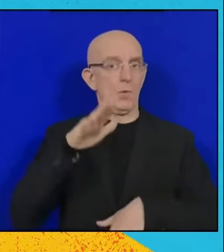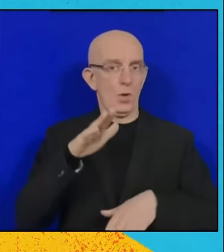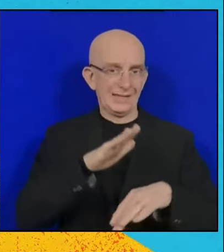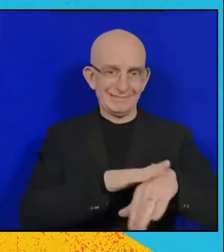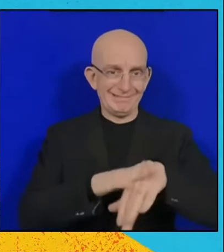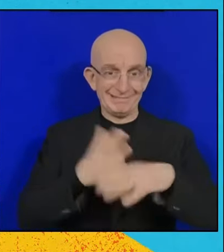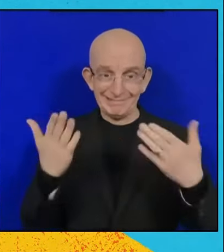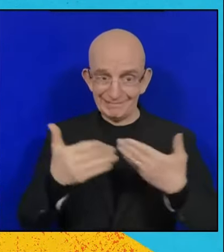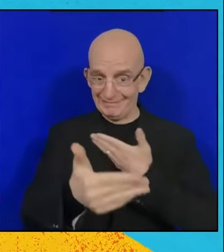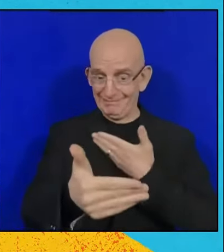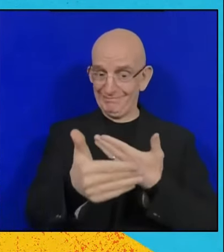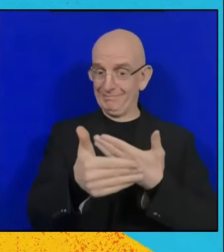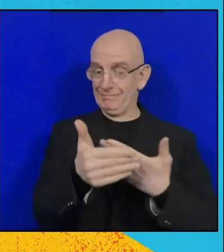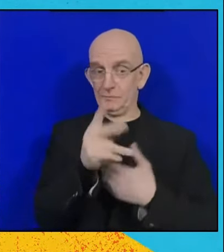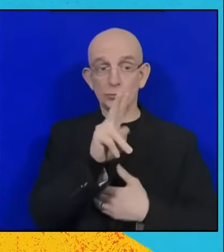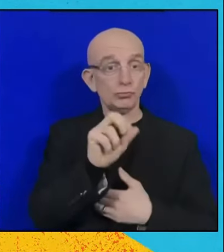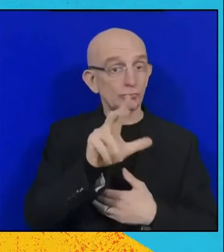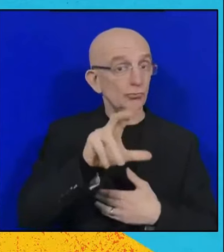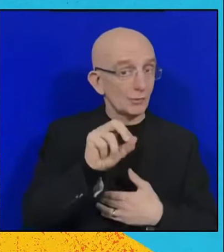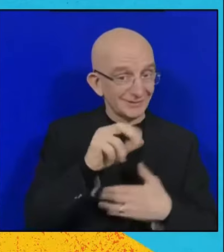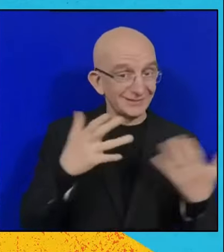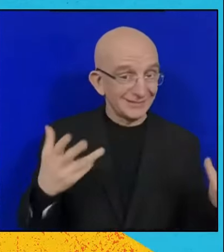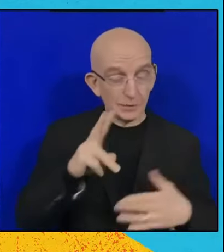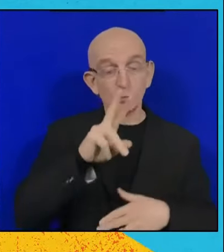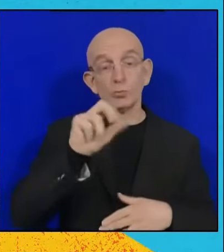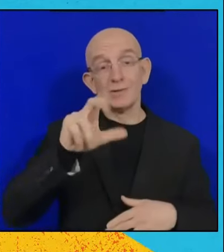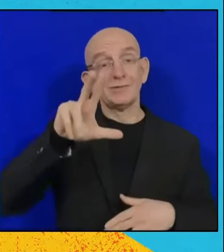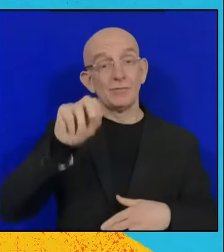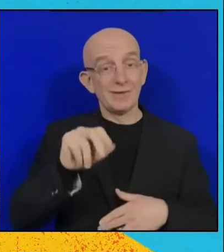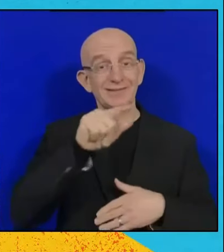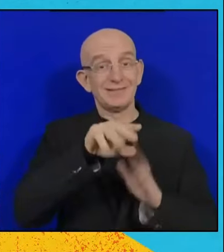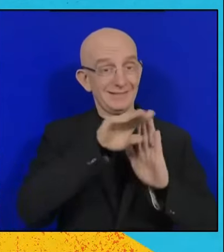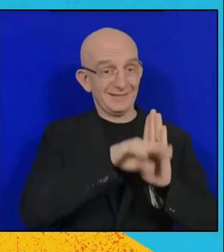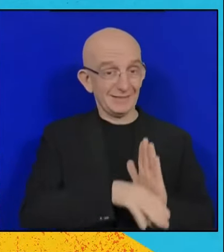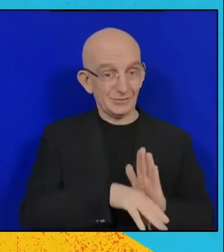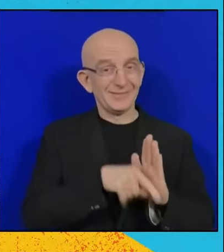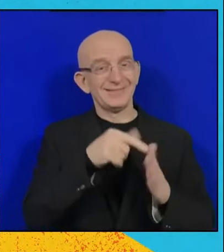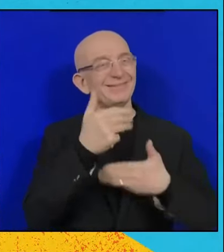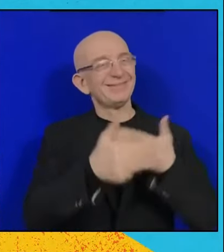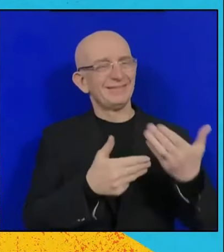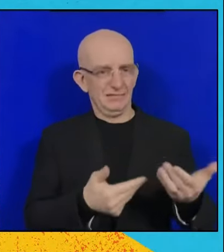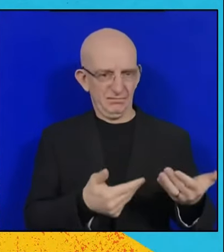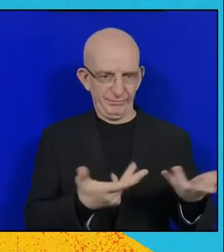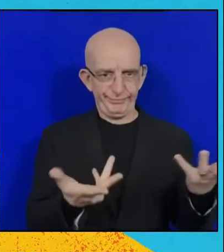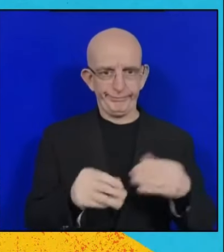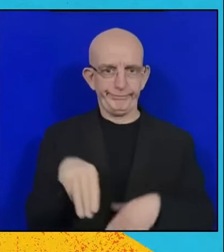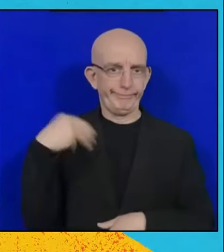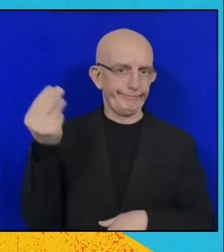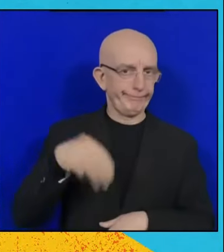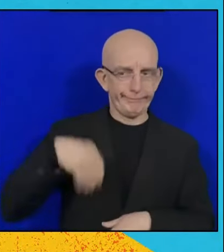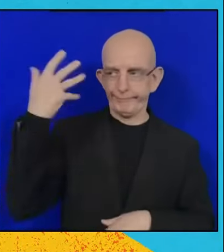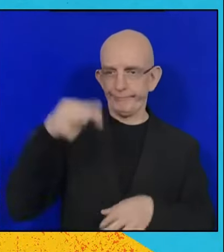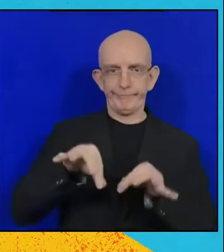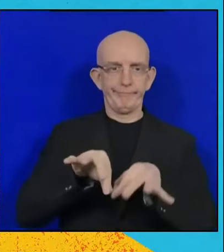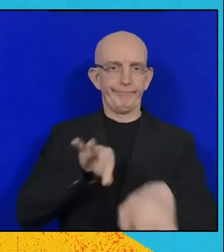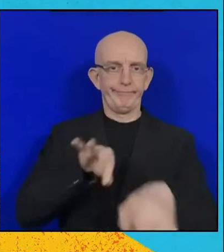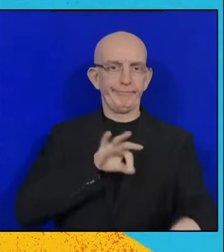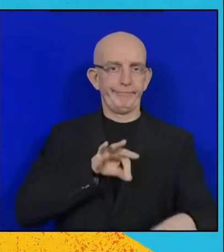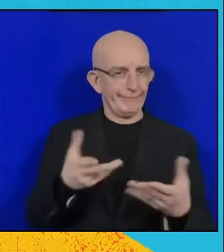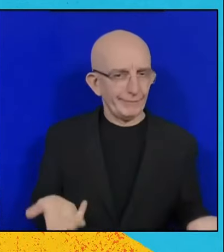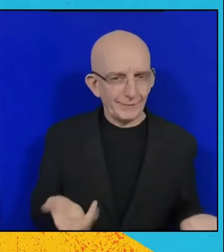pace of progress. Youth advocates, especially those from developing countries, are still facing insurmountable structural barriers and